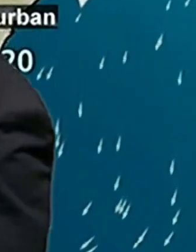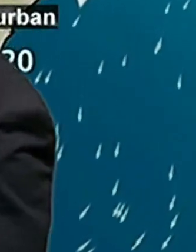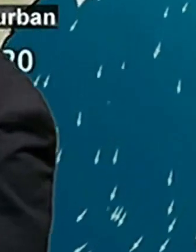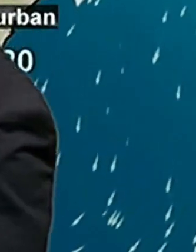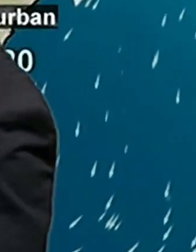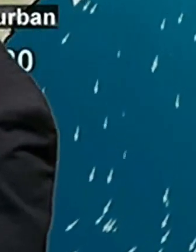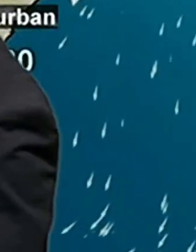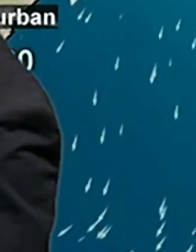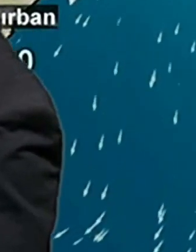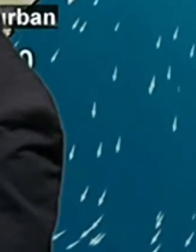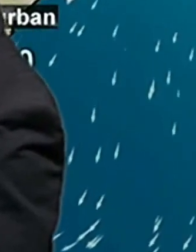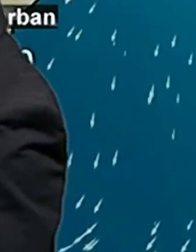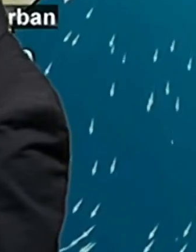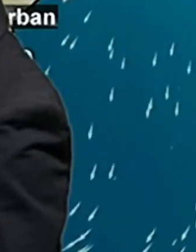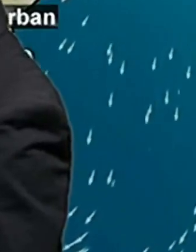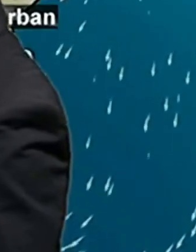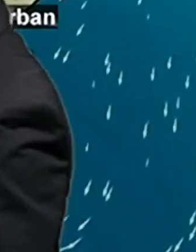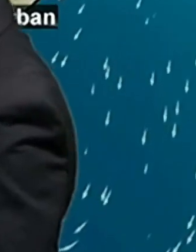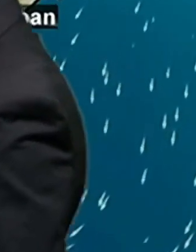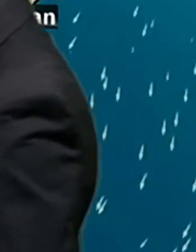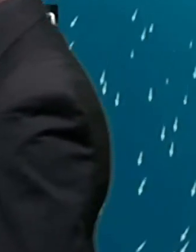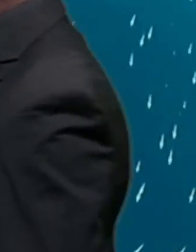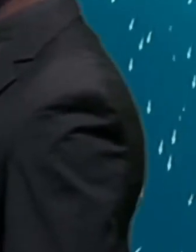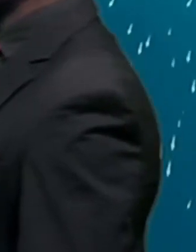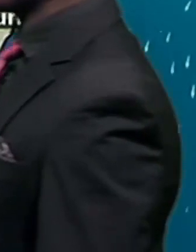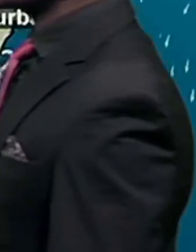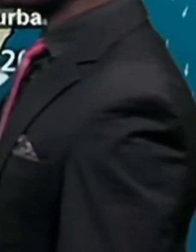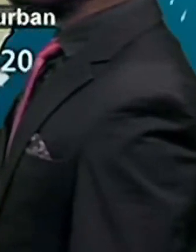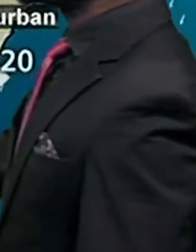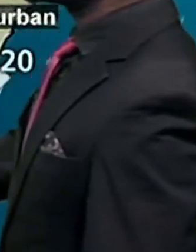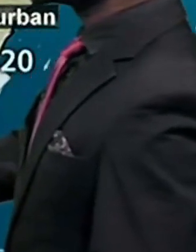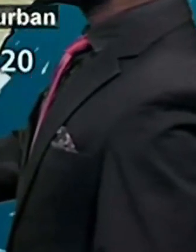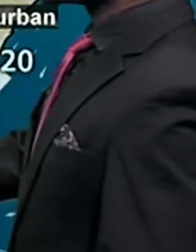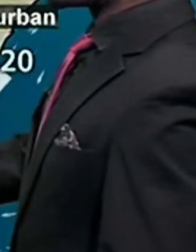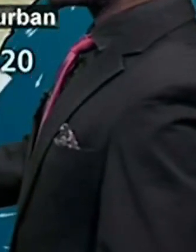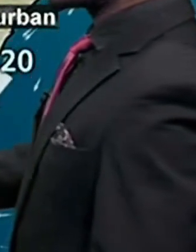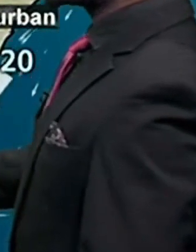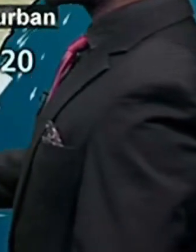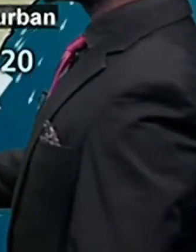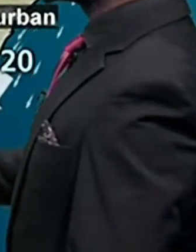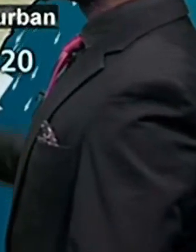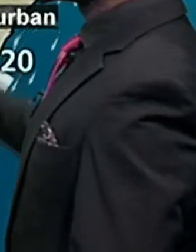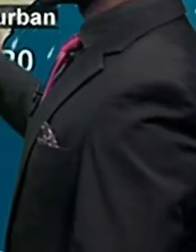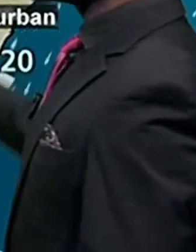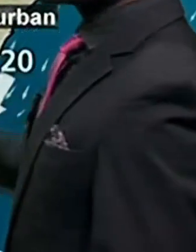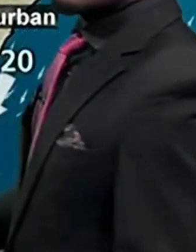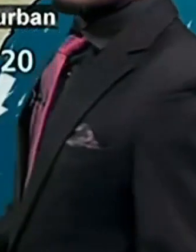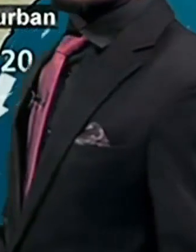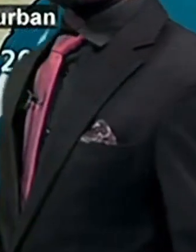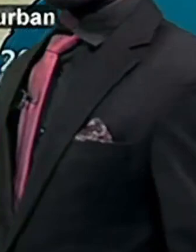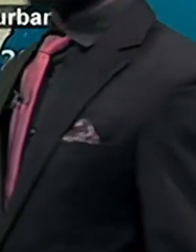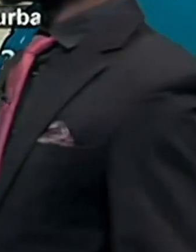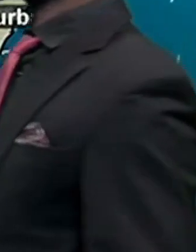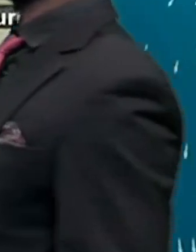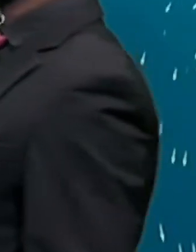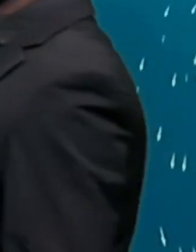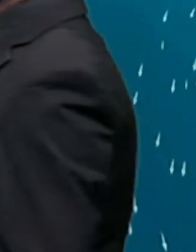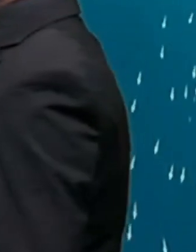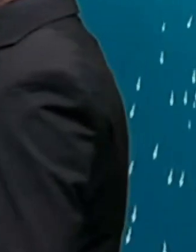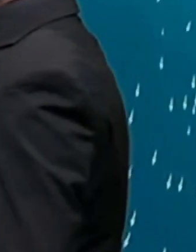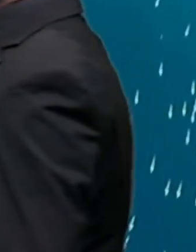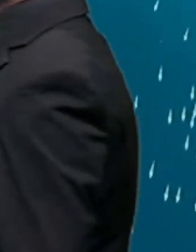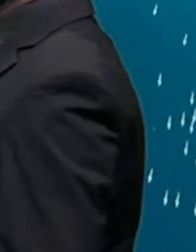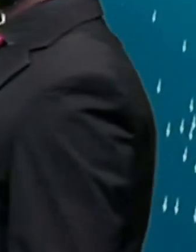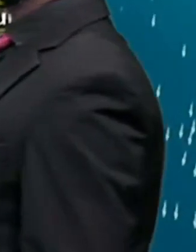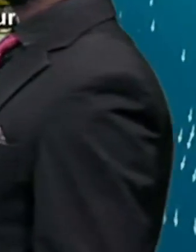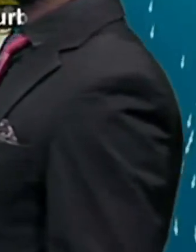motse kapa di tla ba di tshola ka diperesente tše 30 le marioma ka ba bana o tla ba bapešitše re go rutogela dikarolo tša Eastern Cape le gona ka KwaZulu Natal go